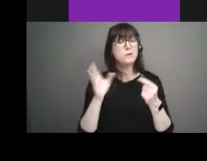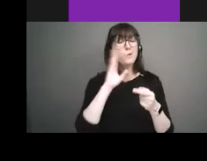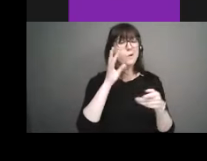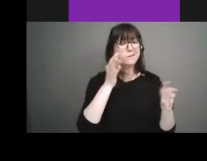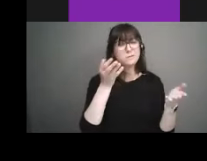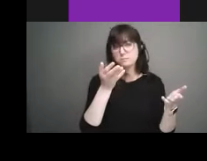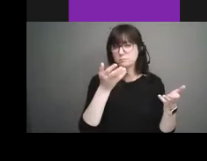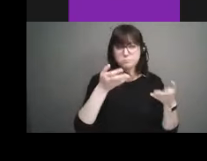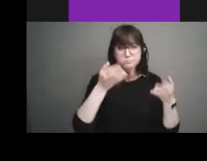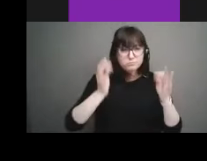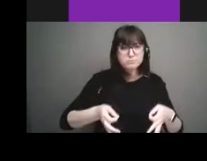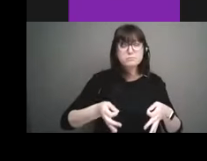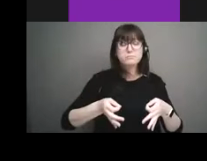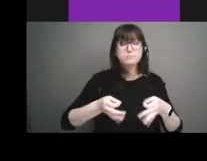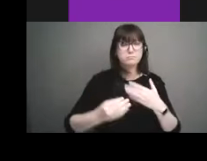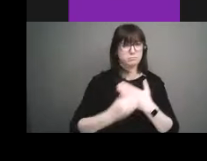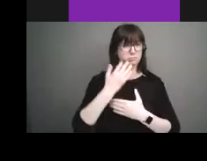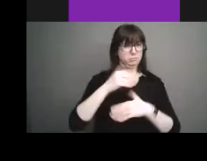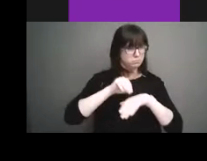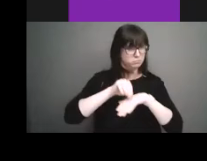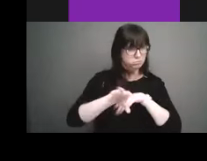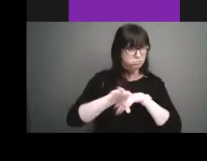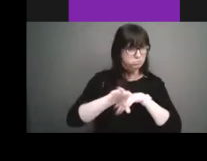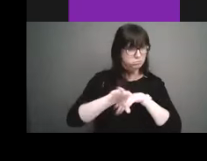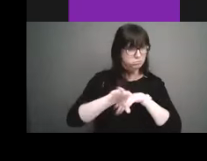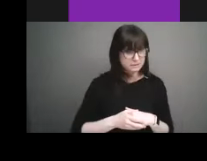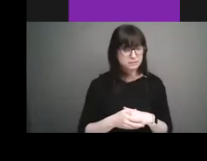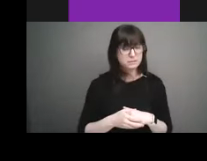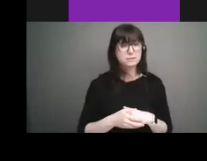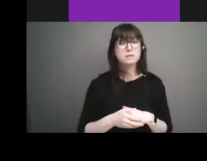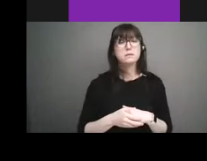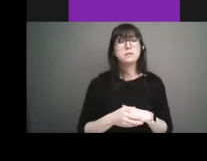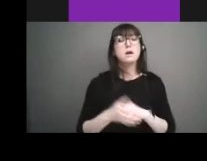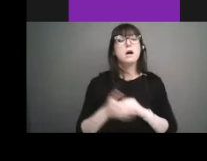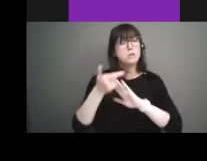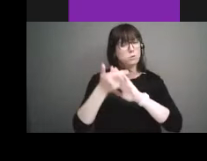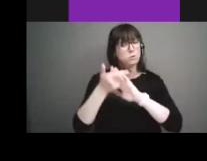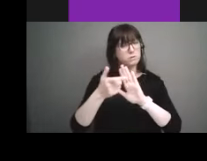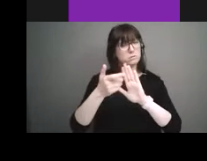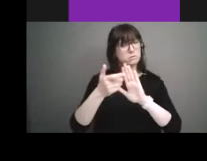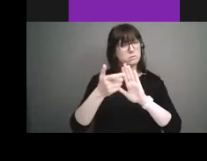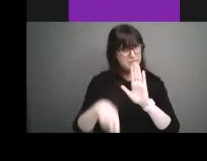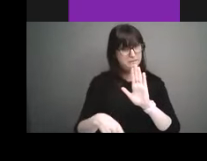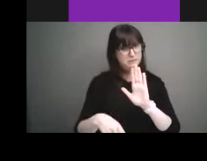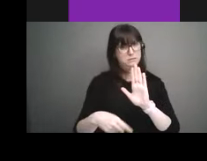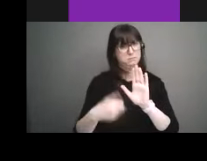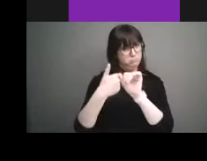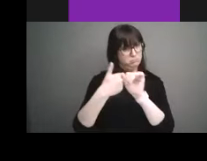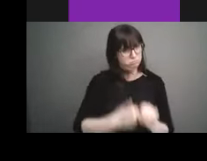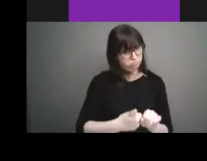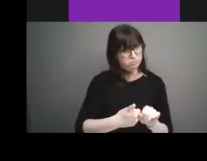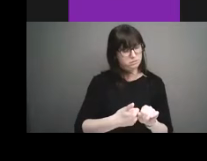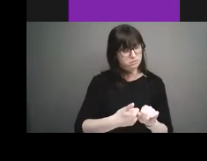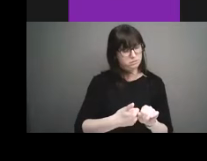that will affect them and that the attorney must account, and that they can